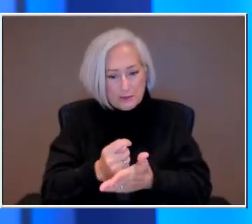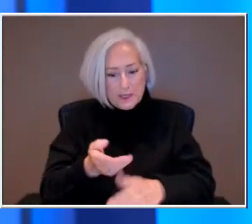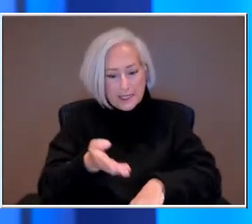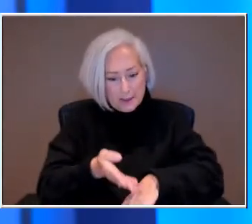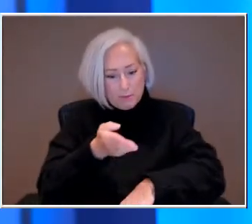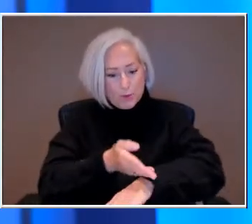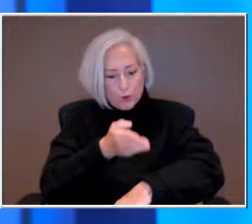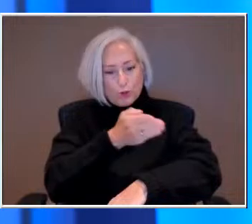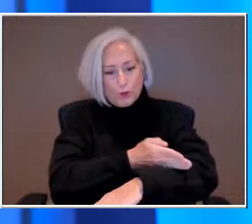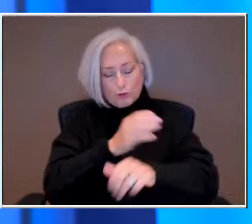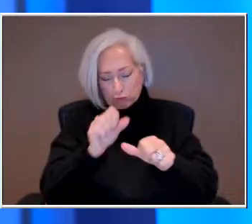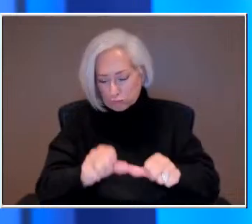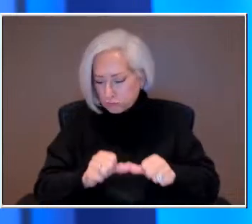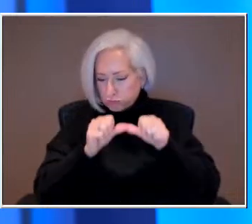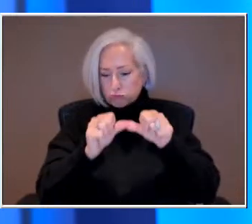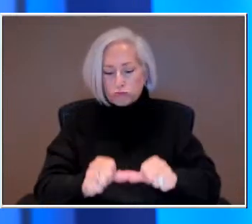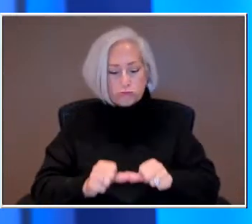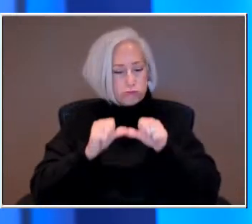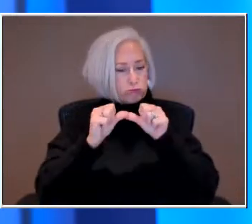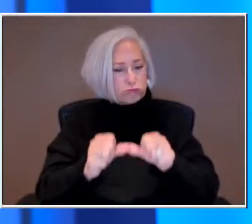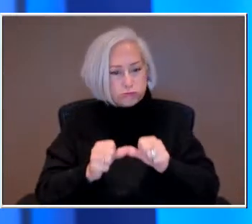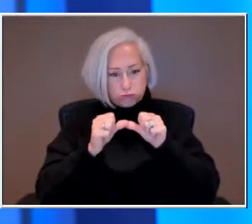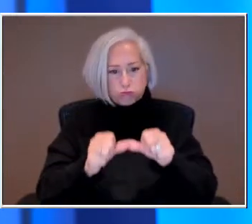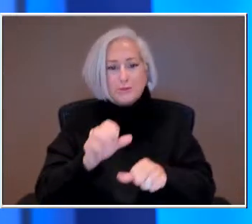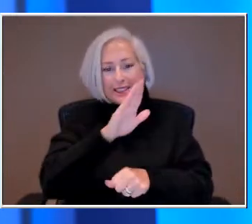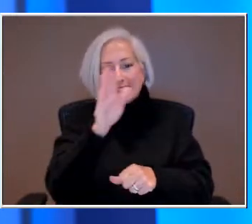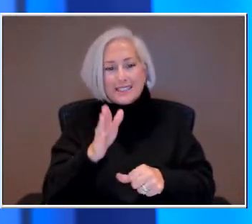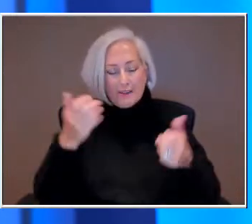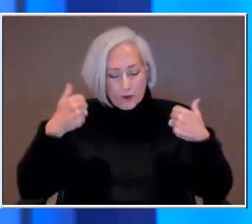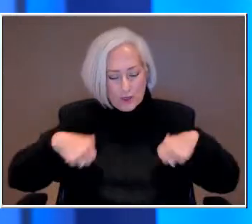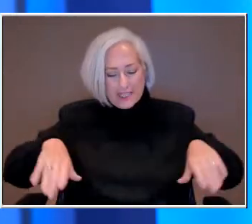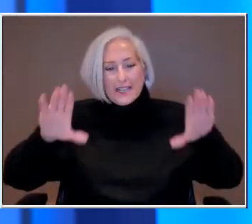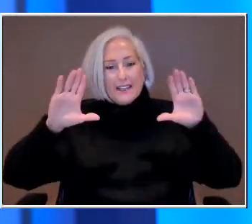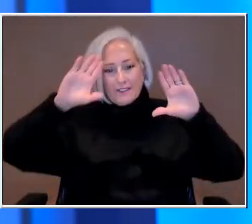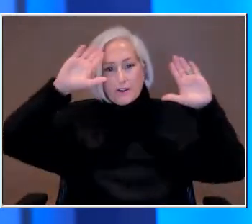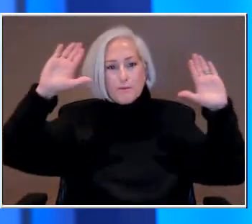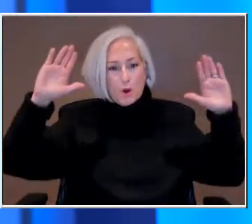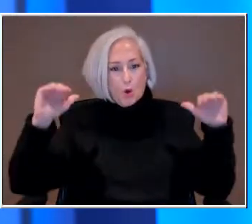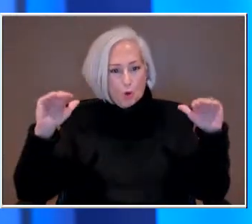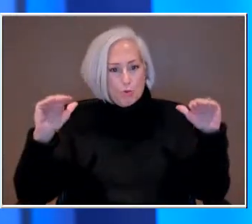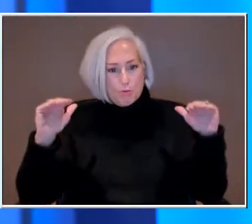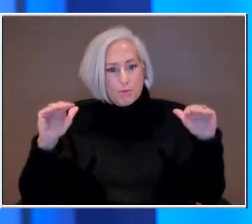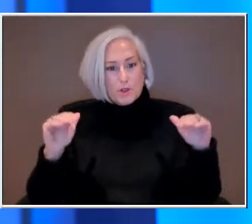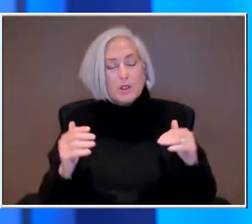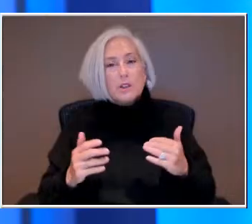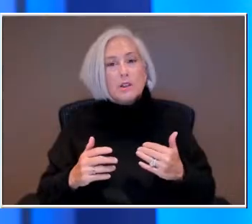and never, never, never give up hope. It's a time to stop.